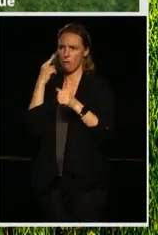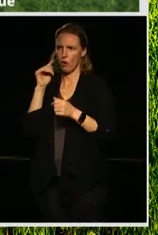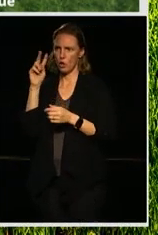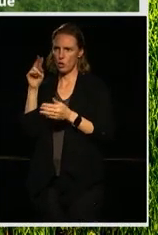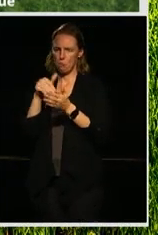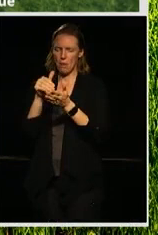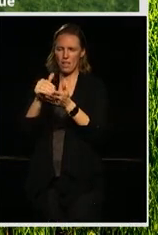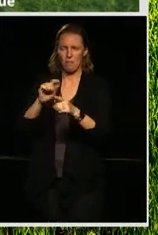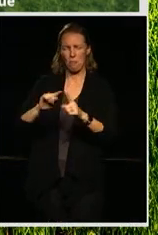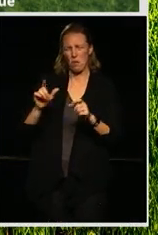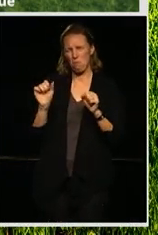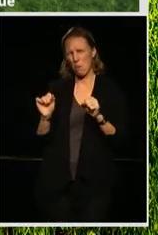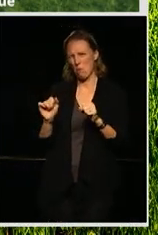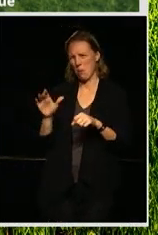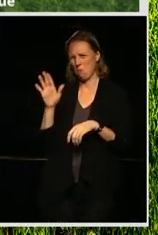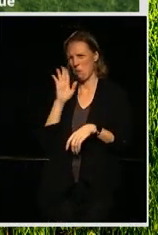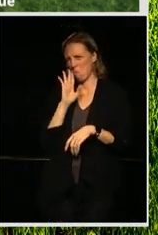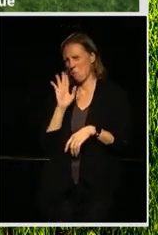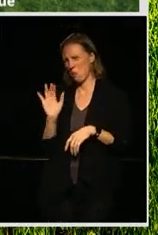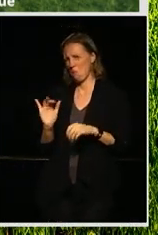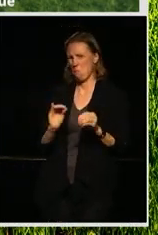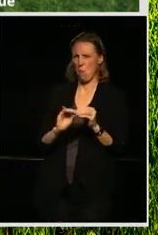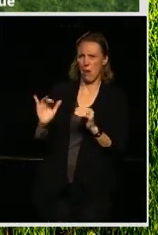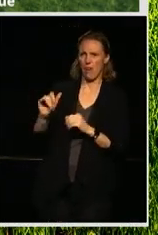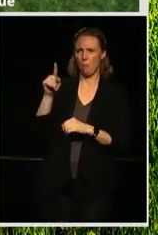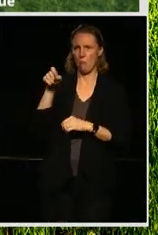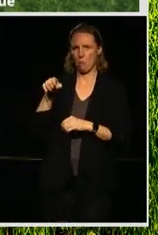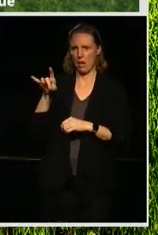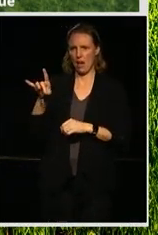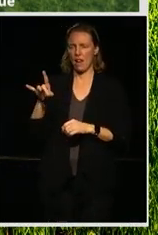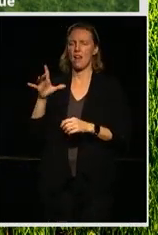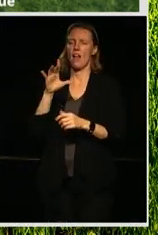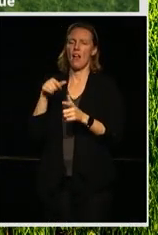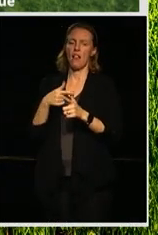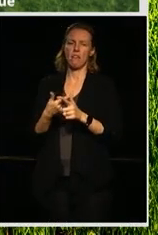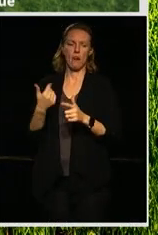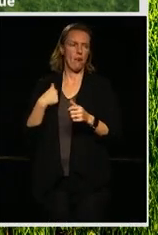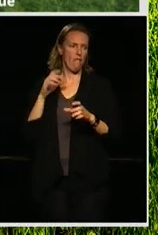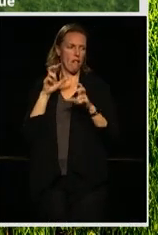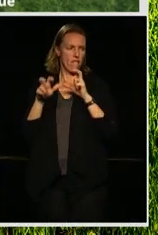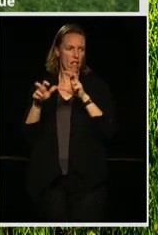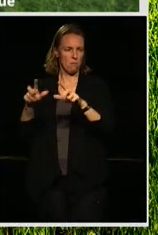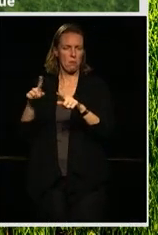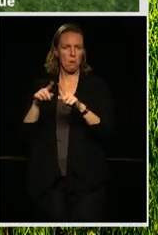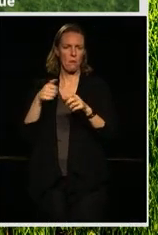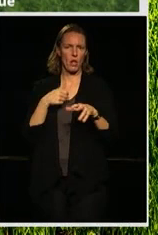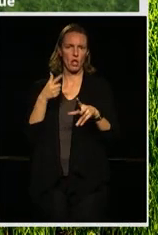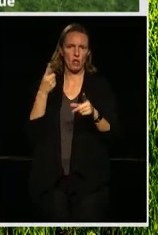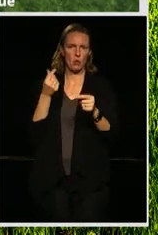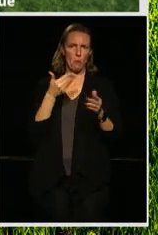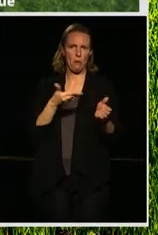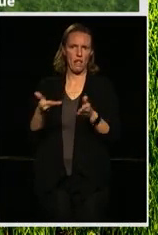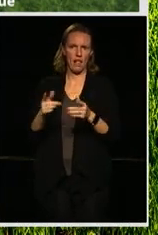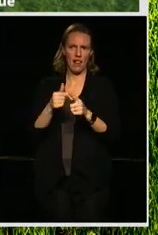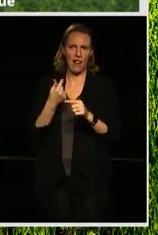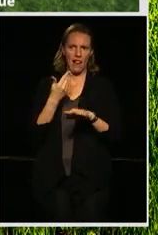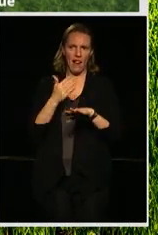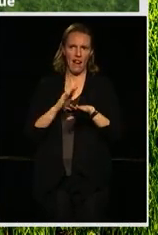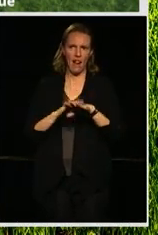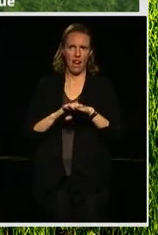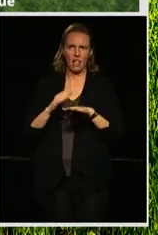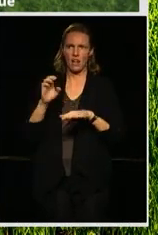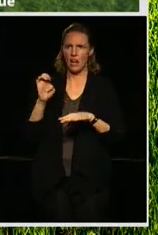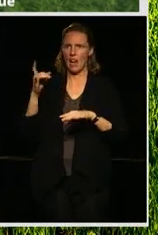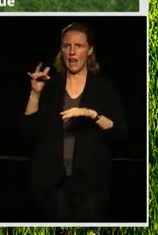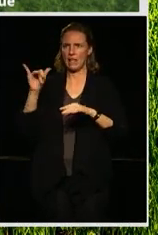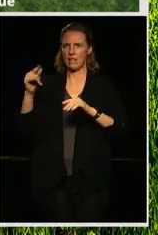but it's probably going to end up more like 1.8. We've had investments, and we do plan on exiting this company to a degree where